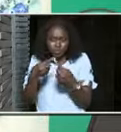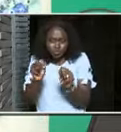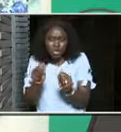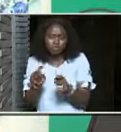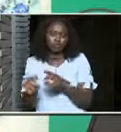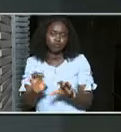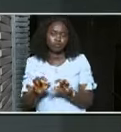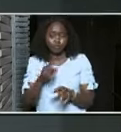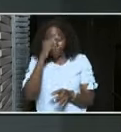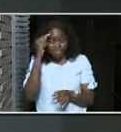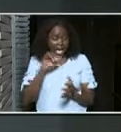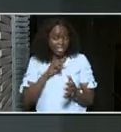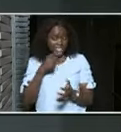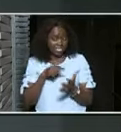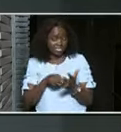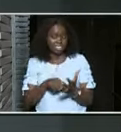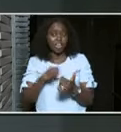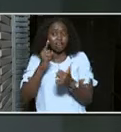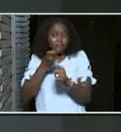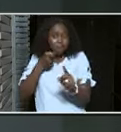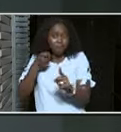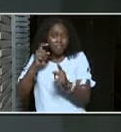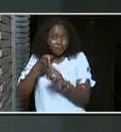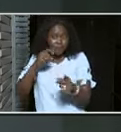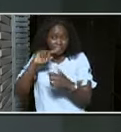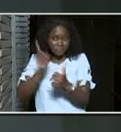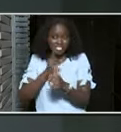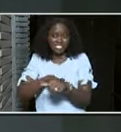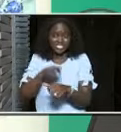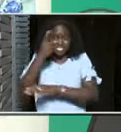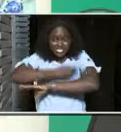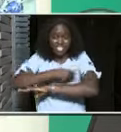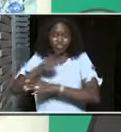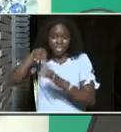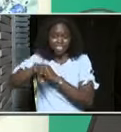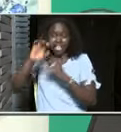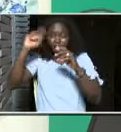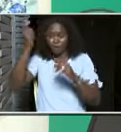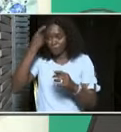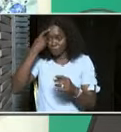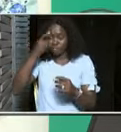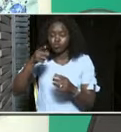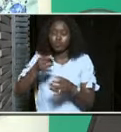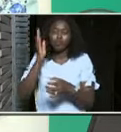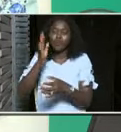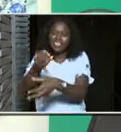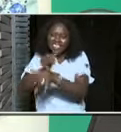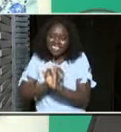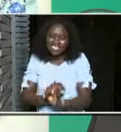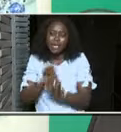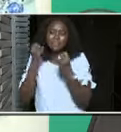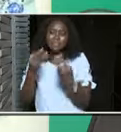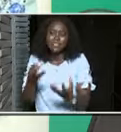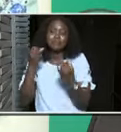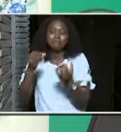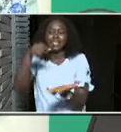enter government, first of all, you're inheriting a budget that has a huge deficit. You're going to, you know, inherit a lot of